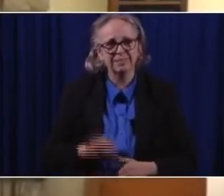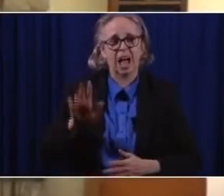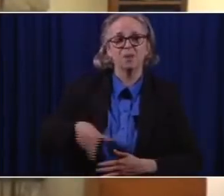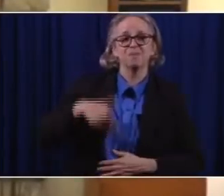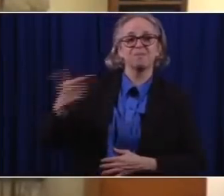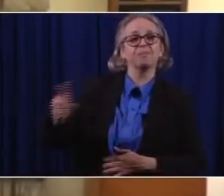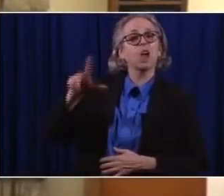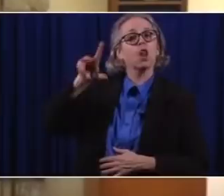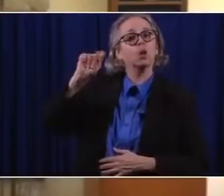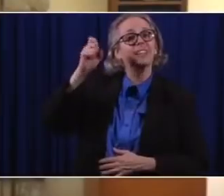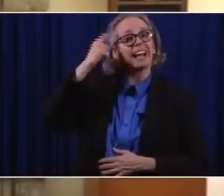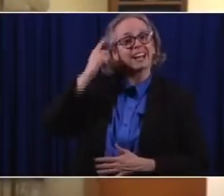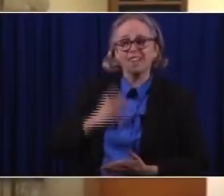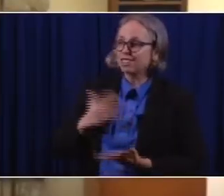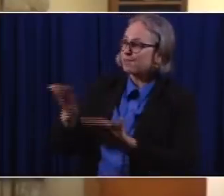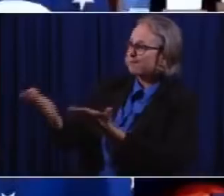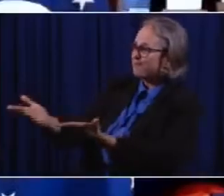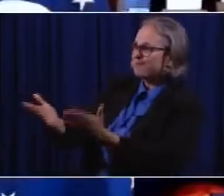Thanks, Governor.